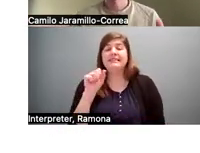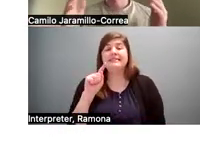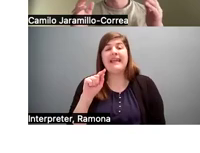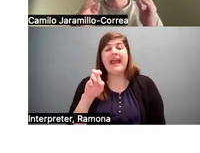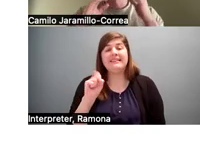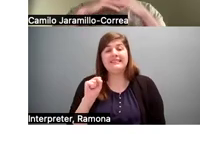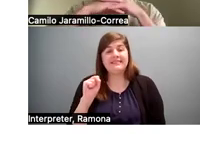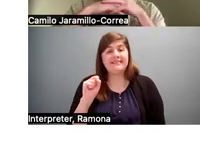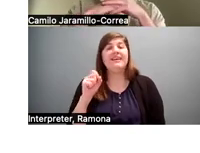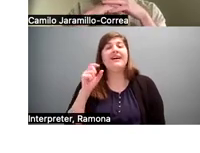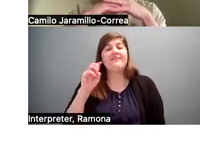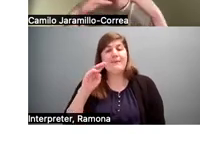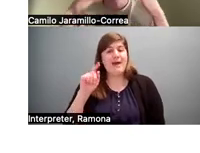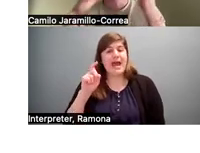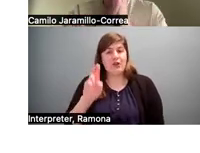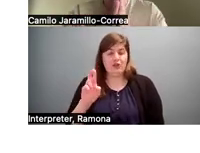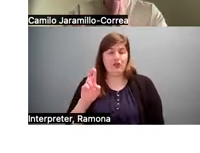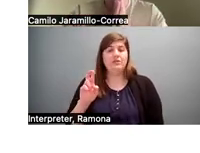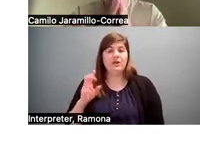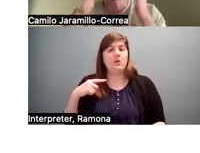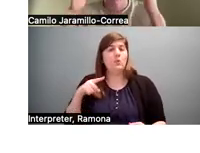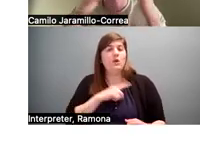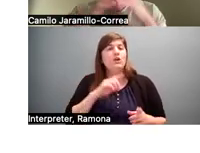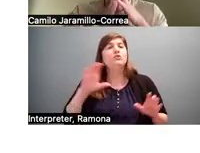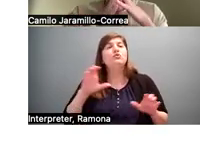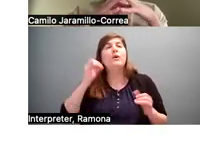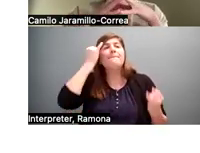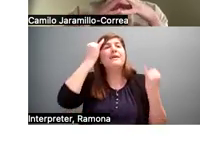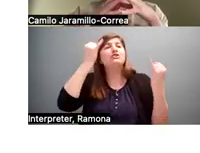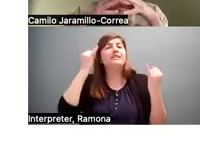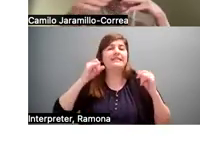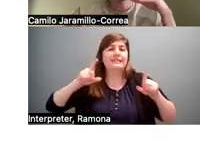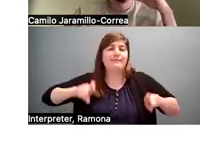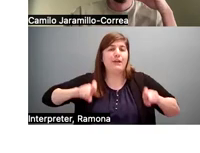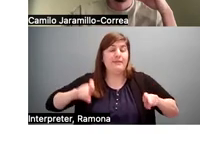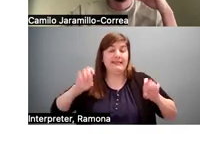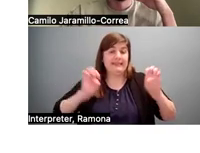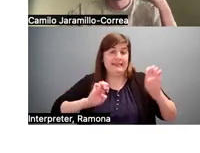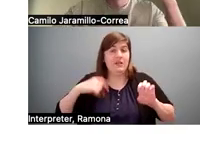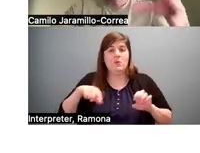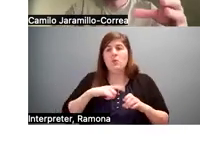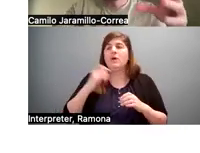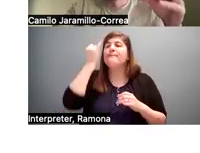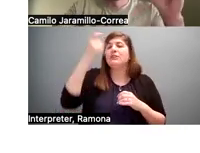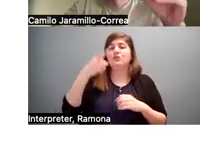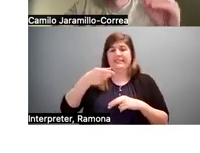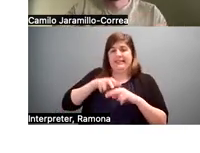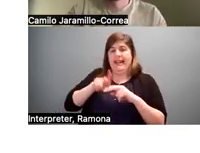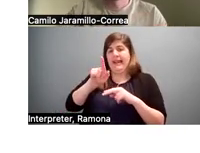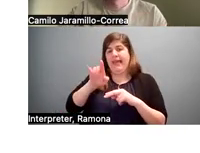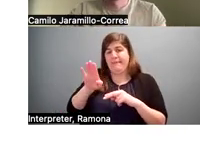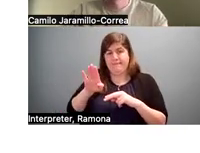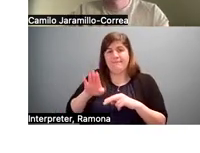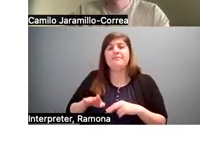gonna do like an imaginary experiment today. So let's imagine we're sitting in the lab, and we're going to do an